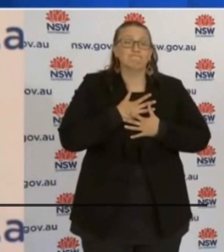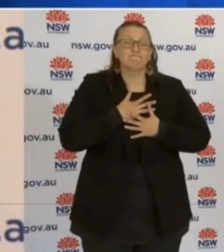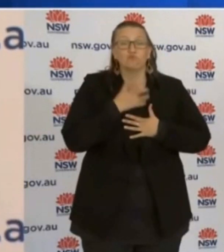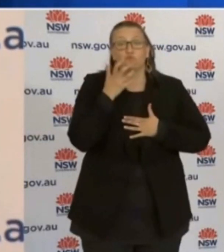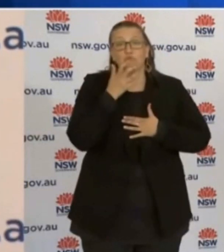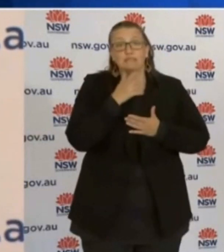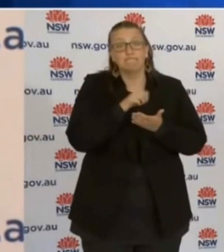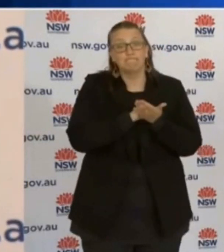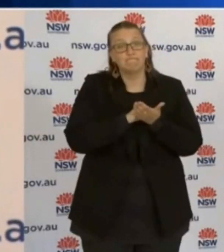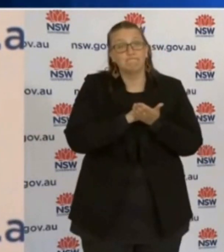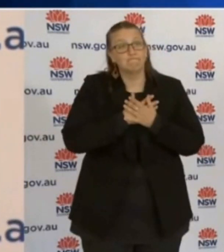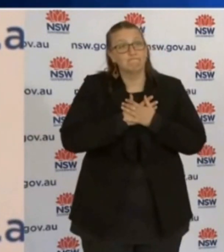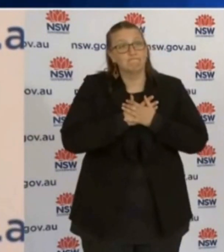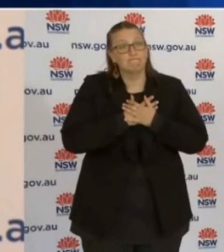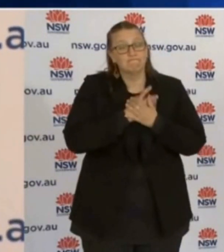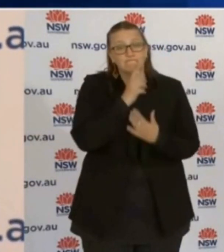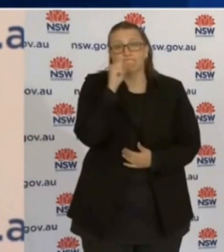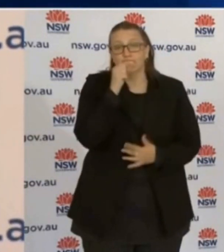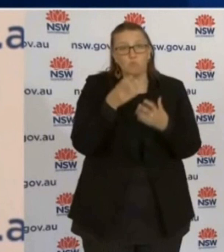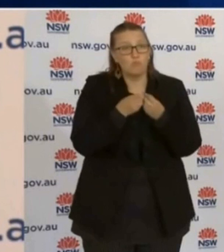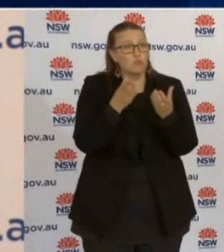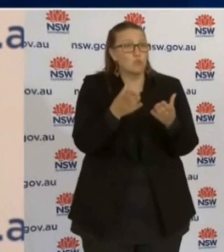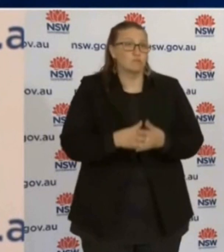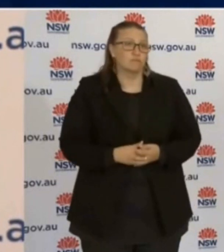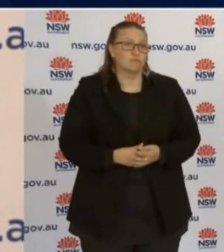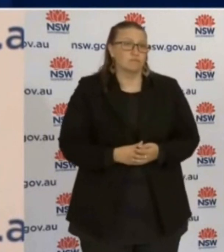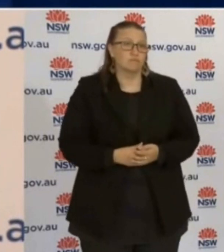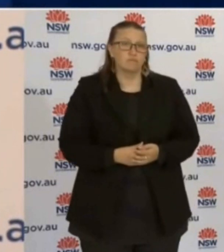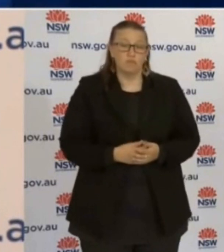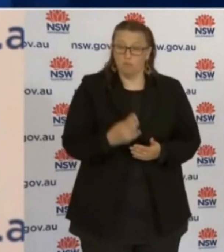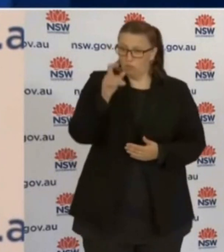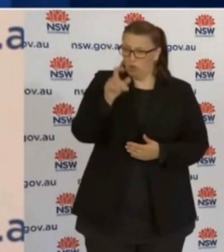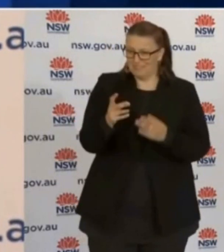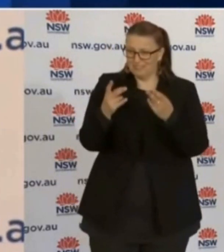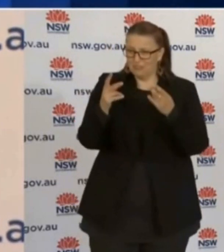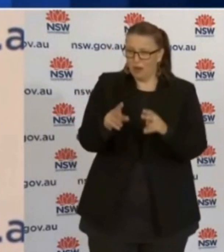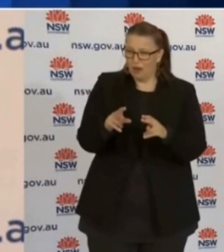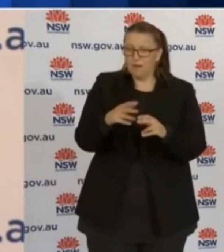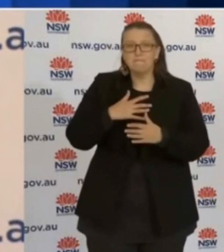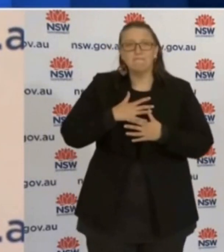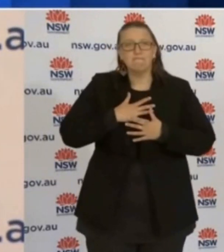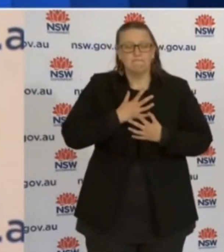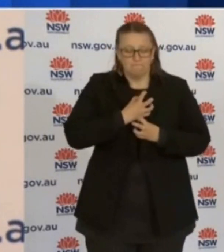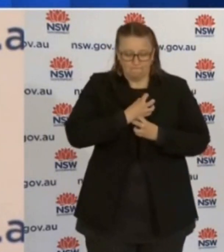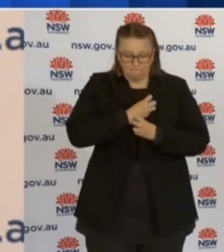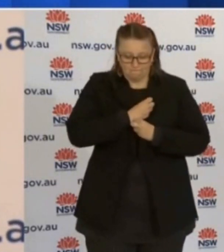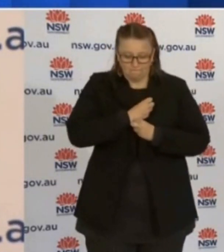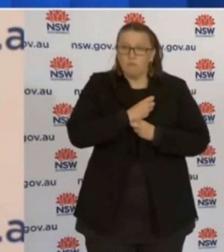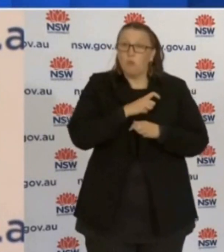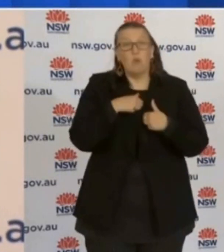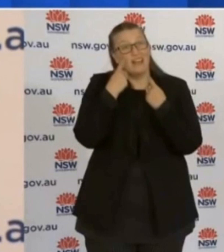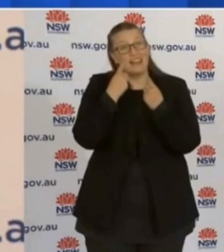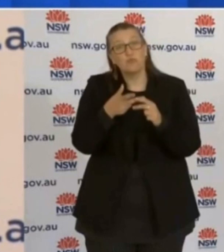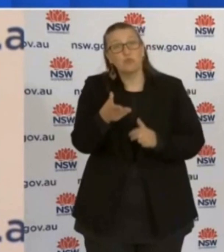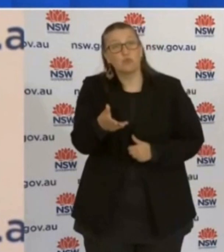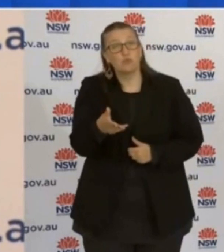patient is felt deeply by the healthcare professionals who care for them, and a situation like this is tragic for everyone.